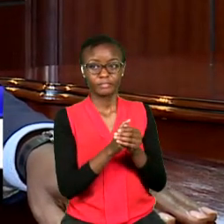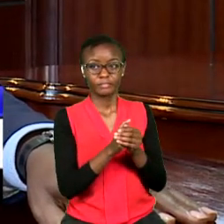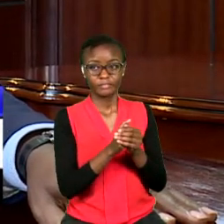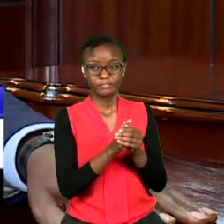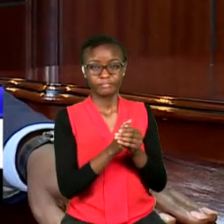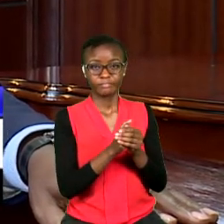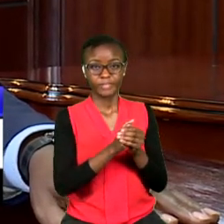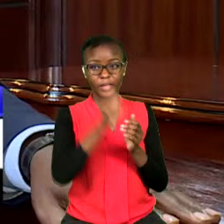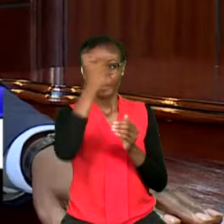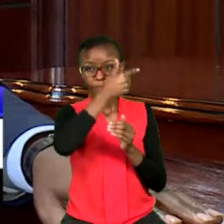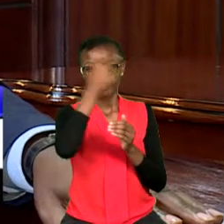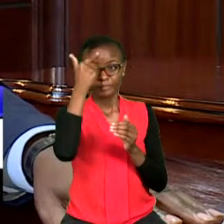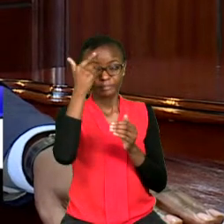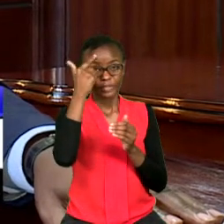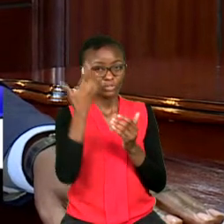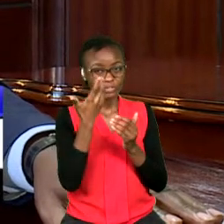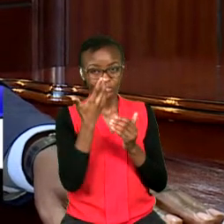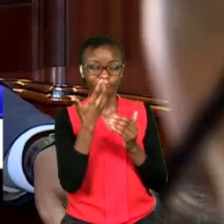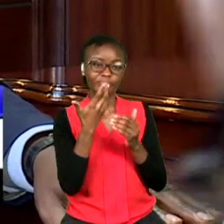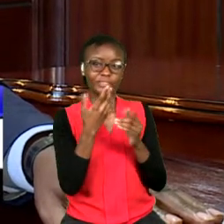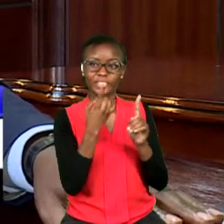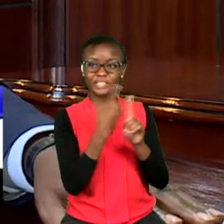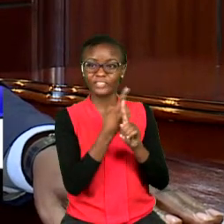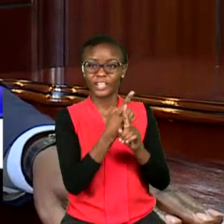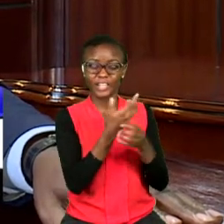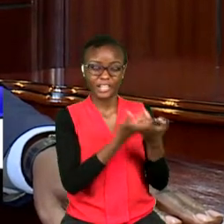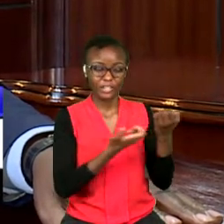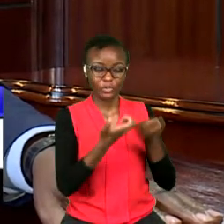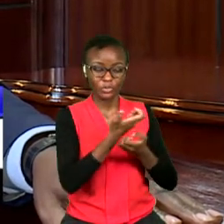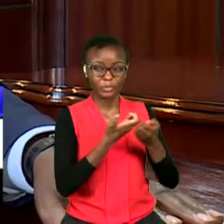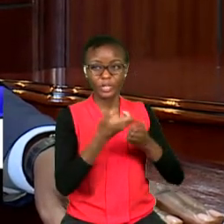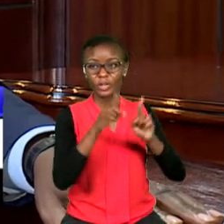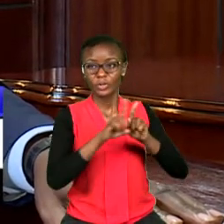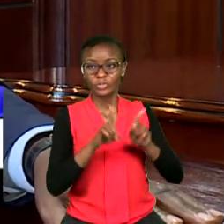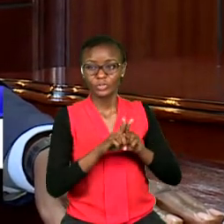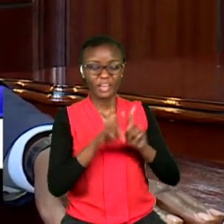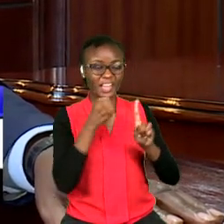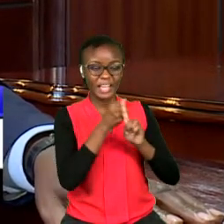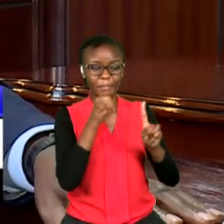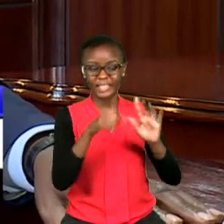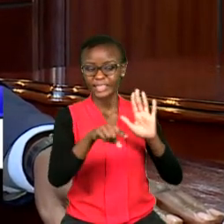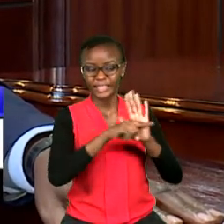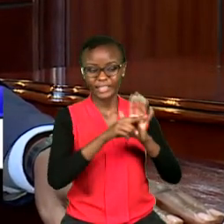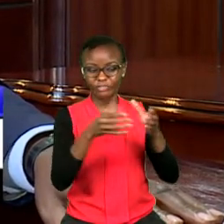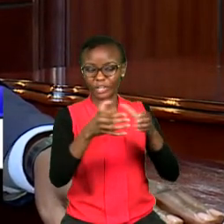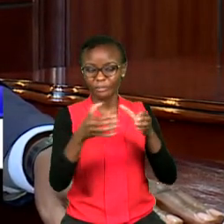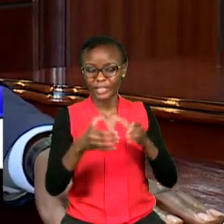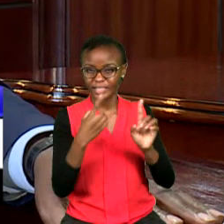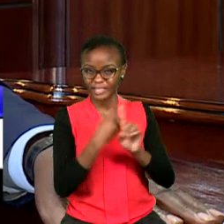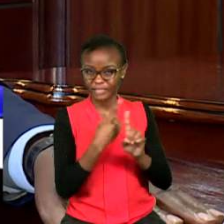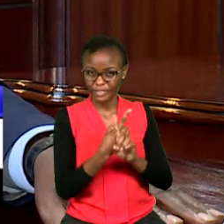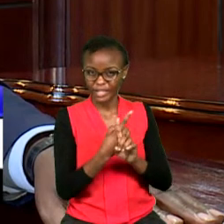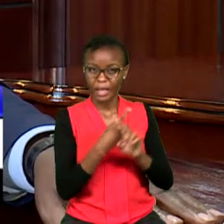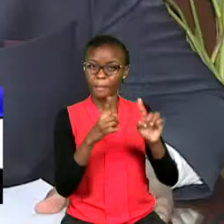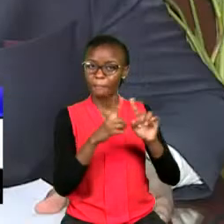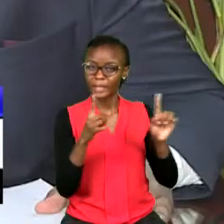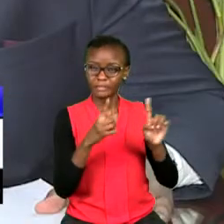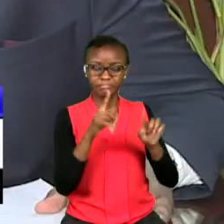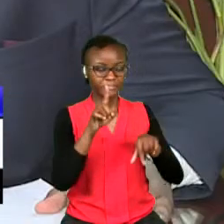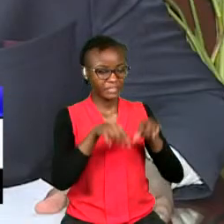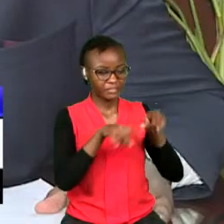the operating environment, and this has affected different companies differently. As an